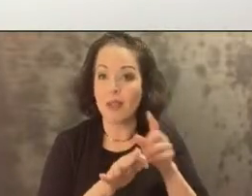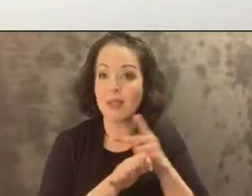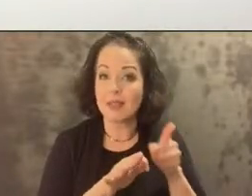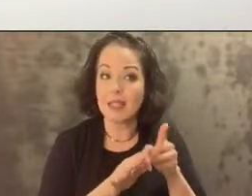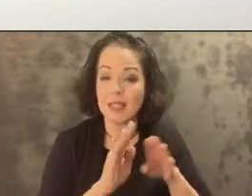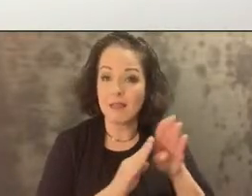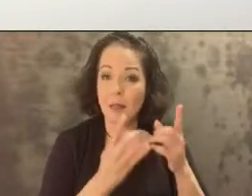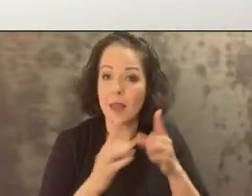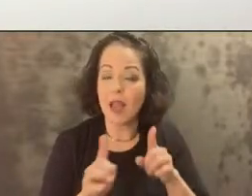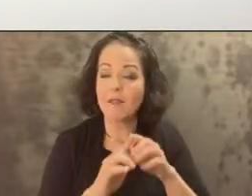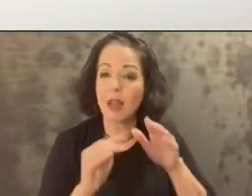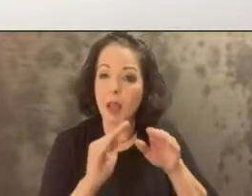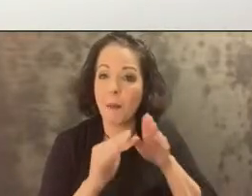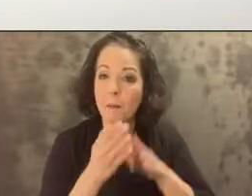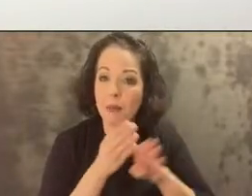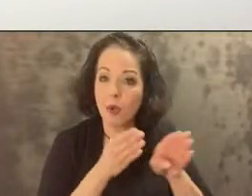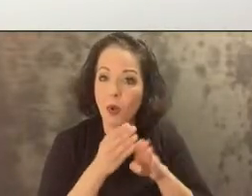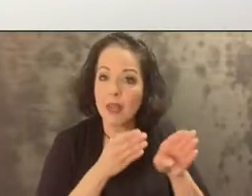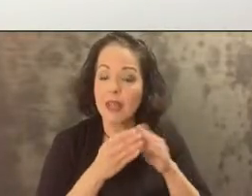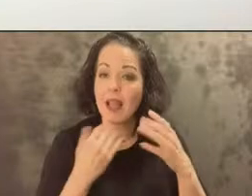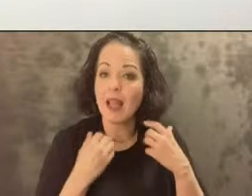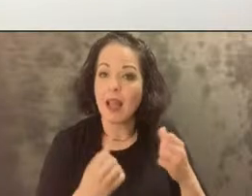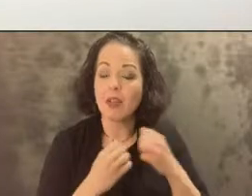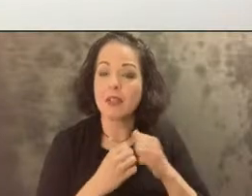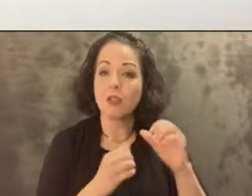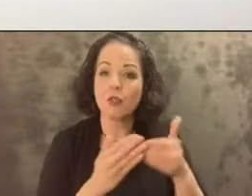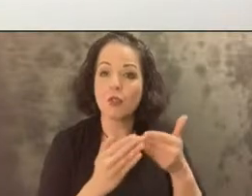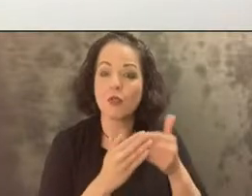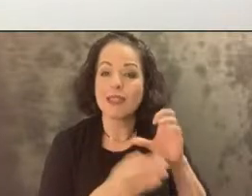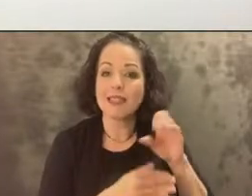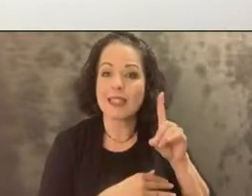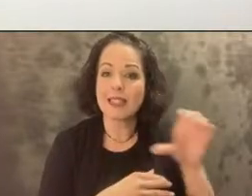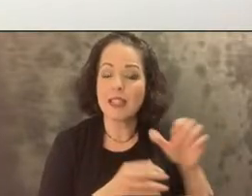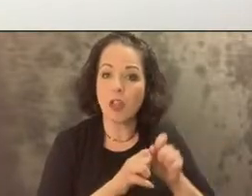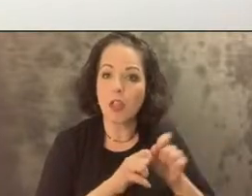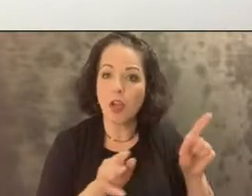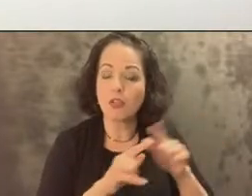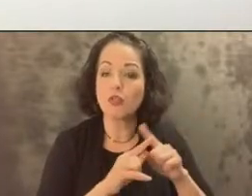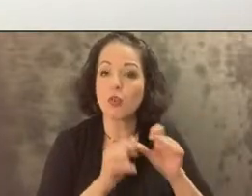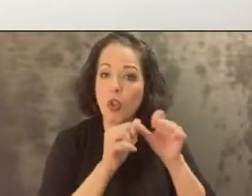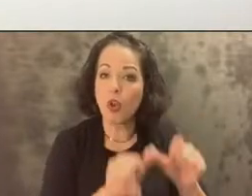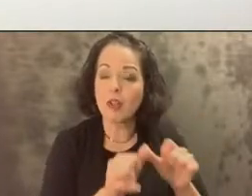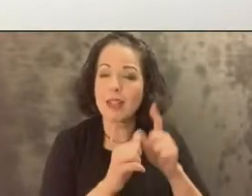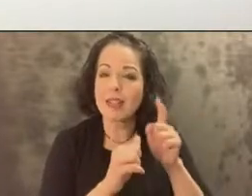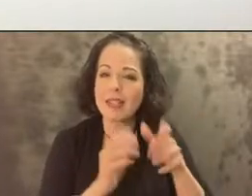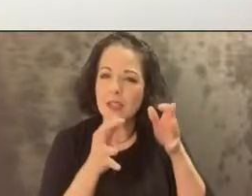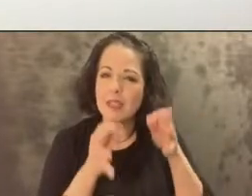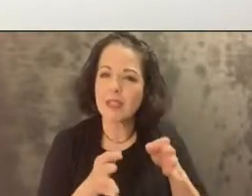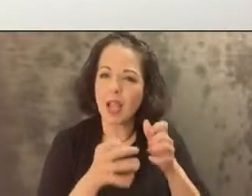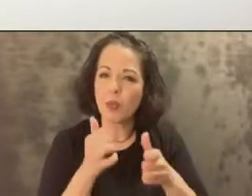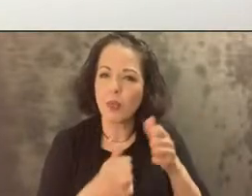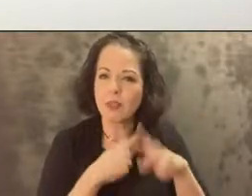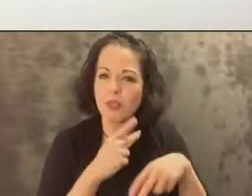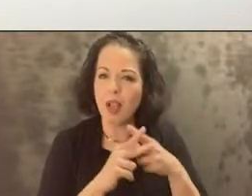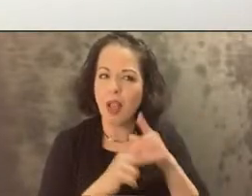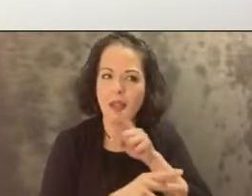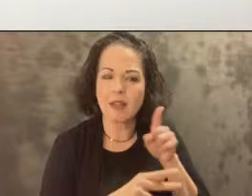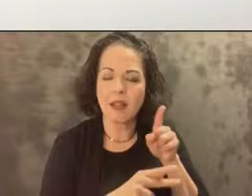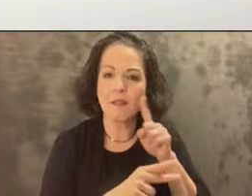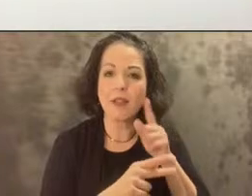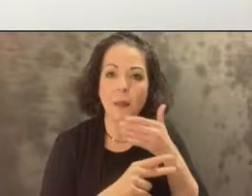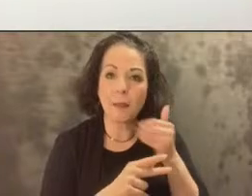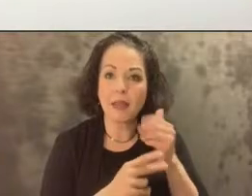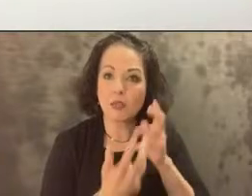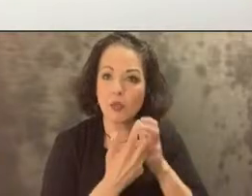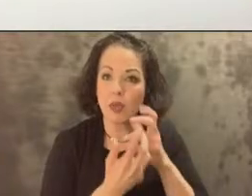Minority Health and CDC launched the new Minority Health SVI. So longer term, there's a need to ascertain which types of indices are best suited for which purposes,